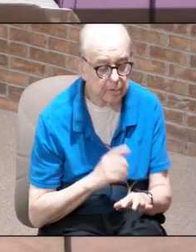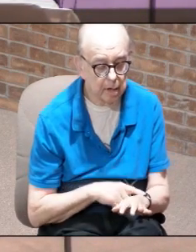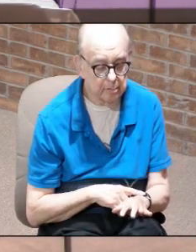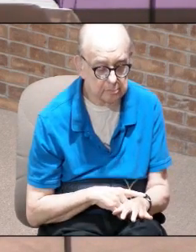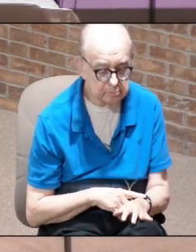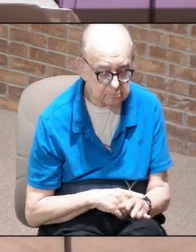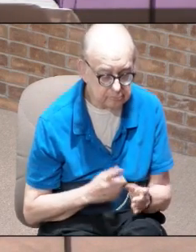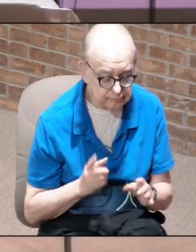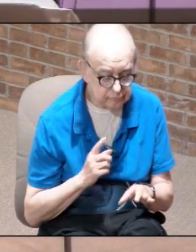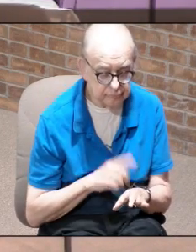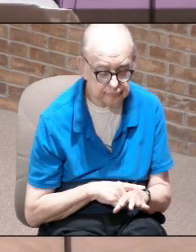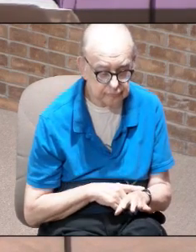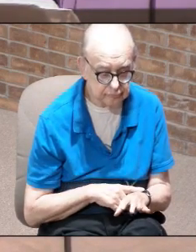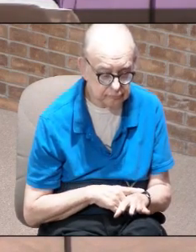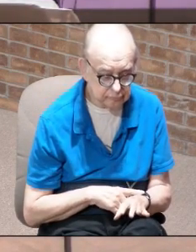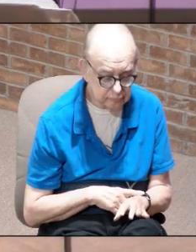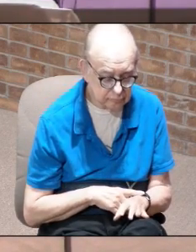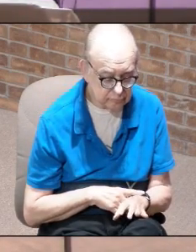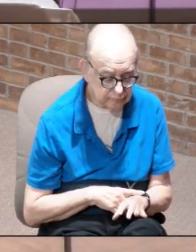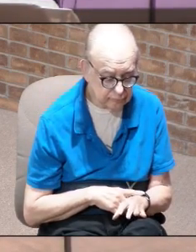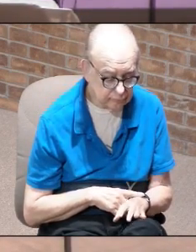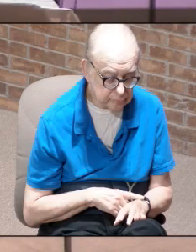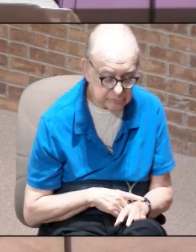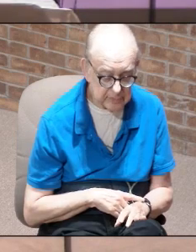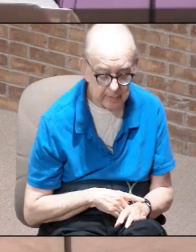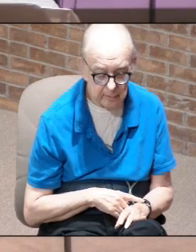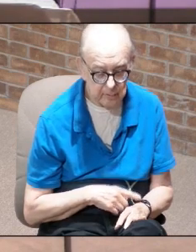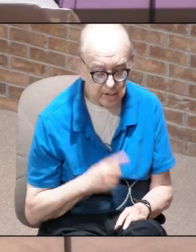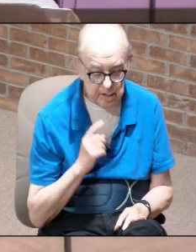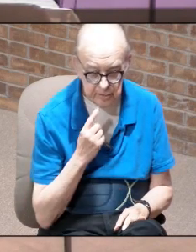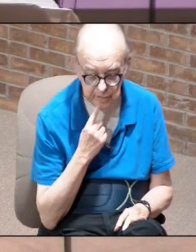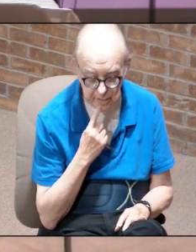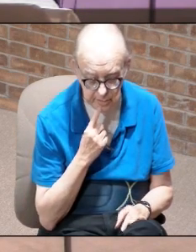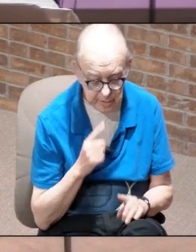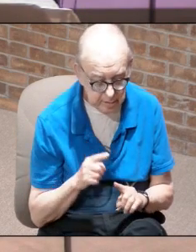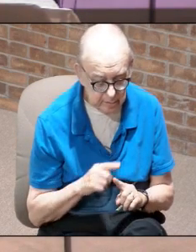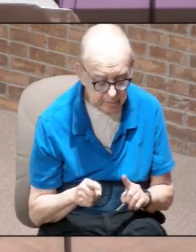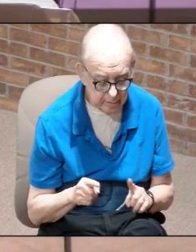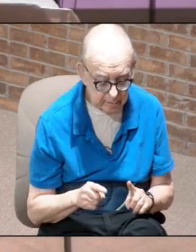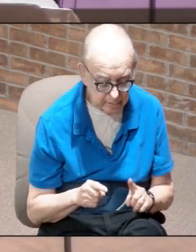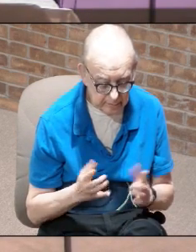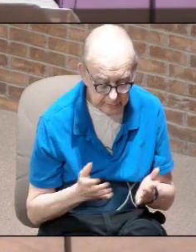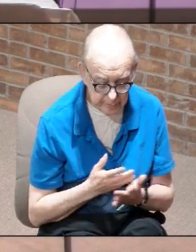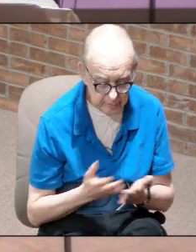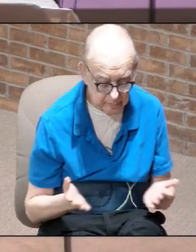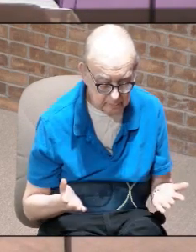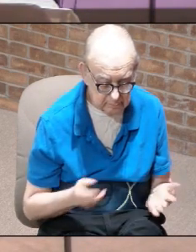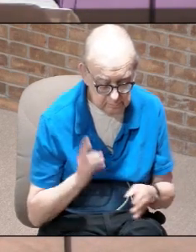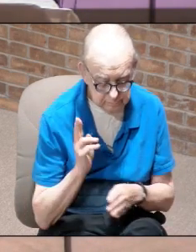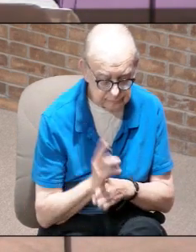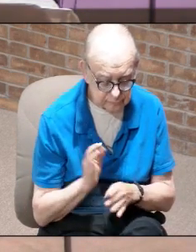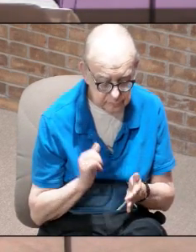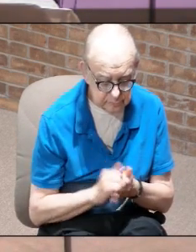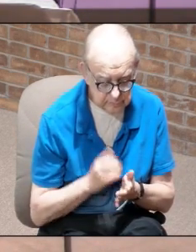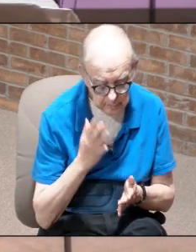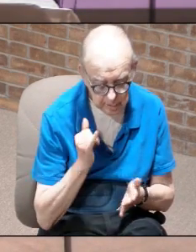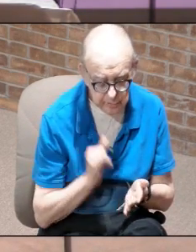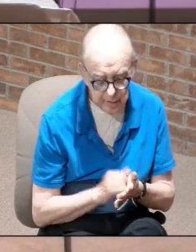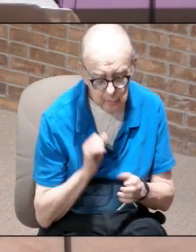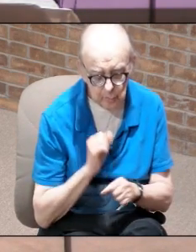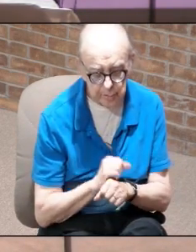A lot of times it's bread and jealousy. And he goes, use that because it